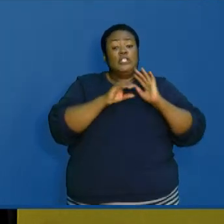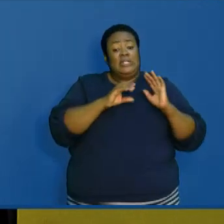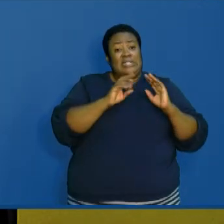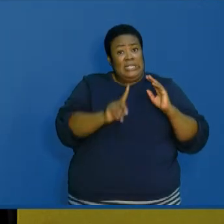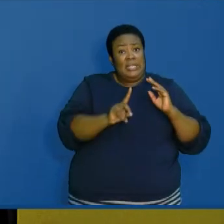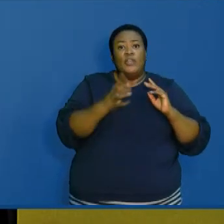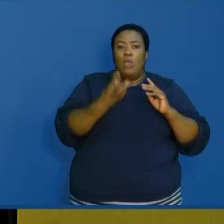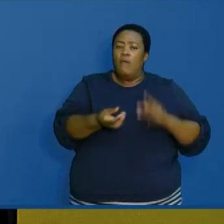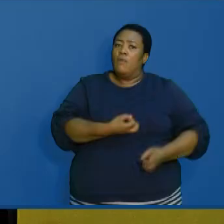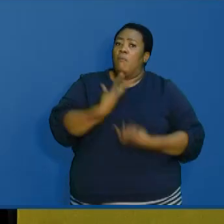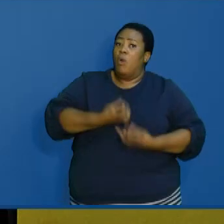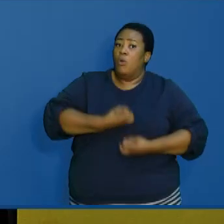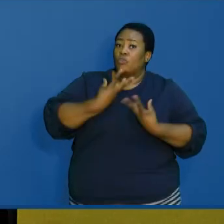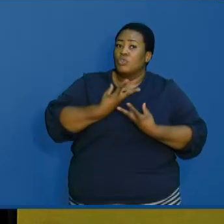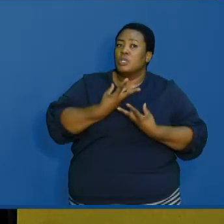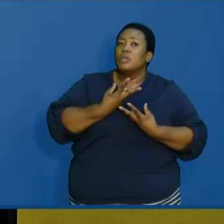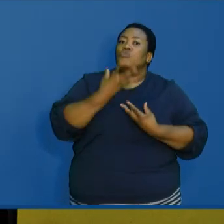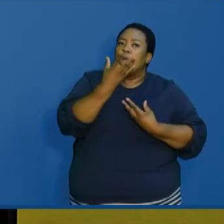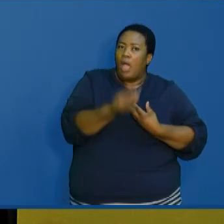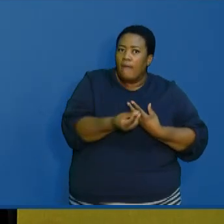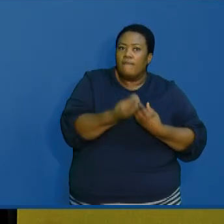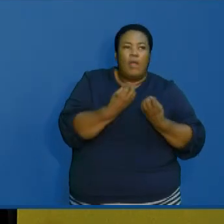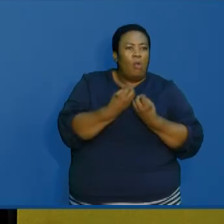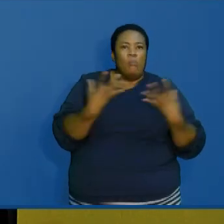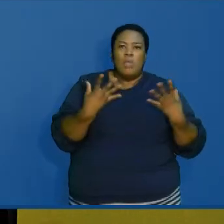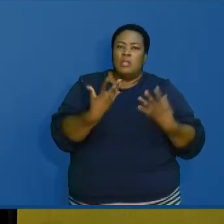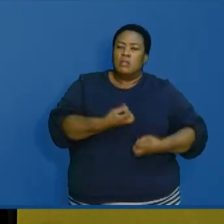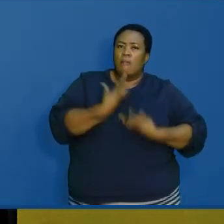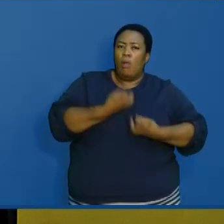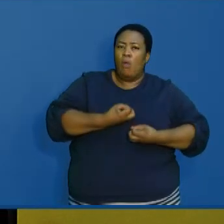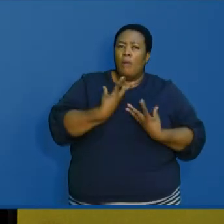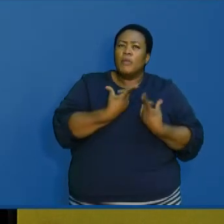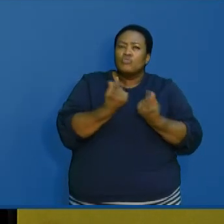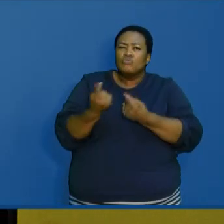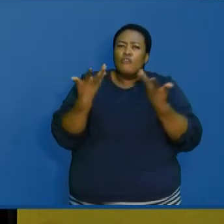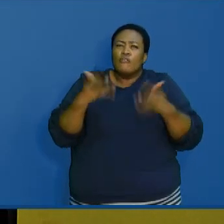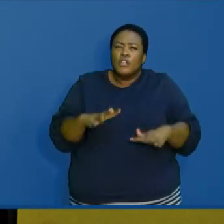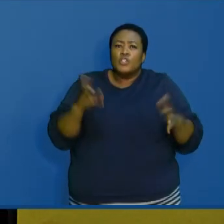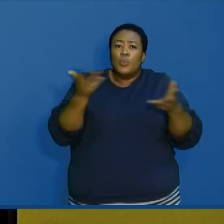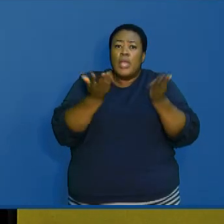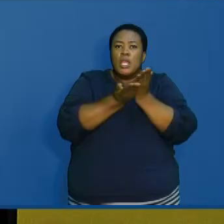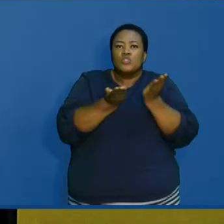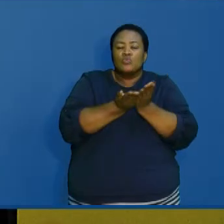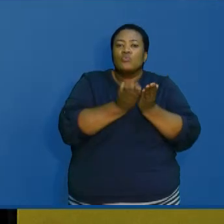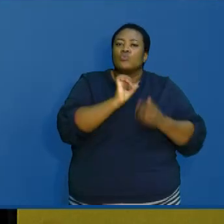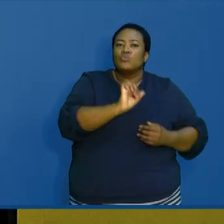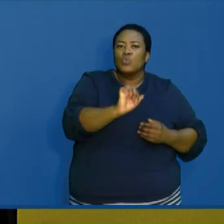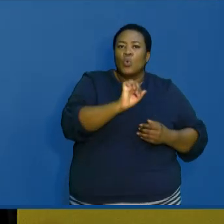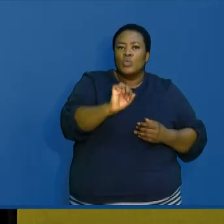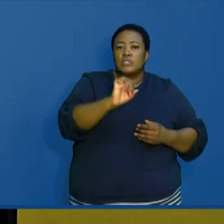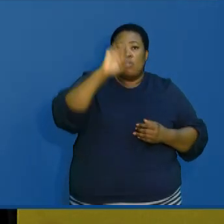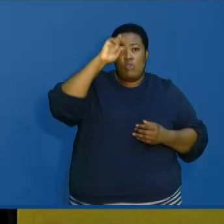You have done the number of poems in your schools. Please remember that you will be asked 17 as well